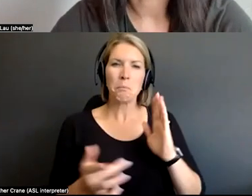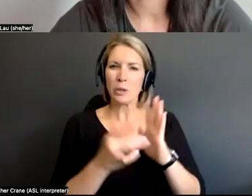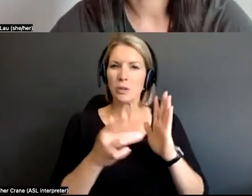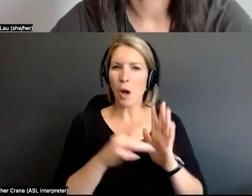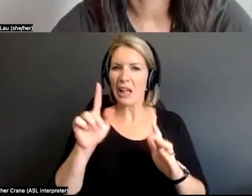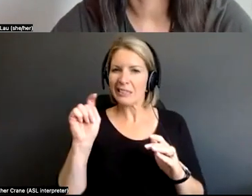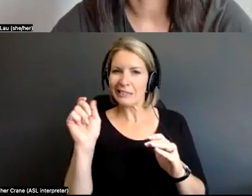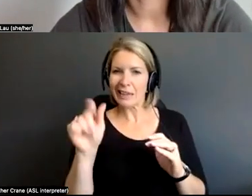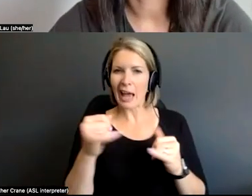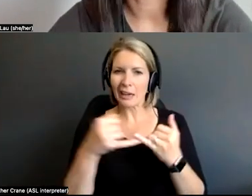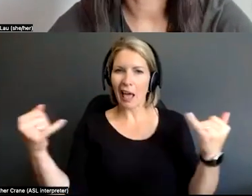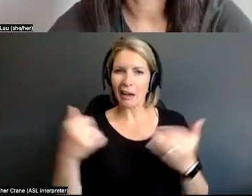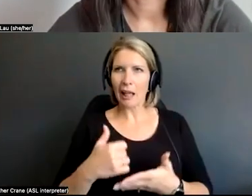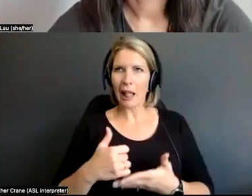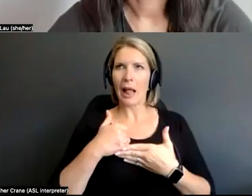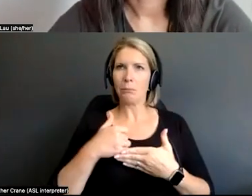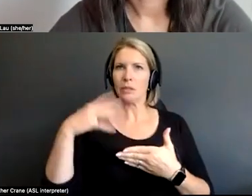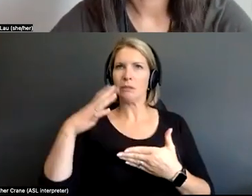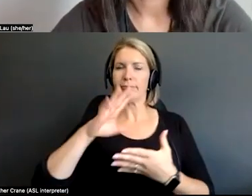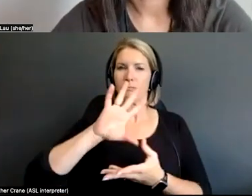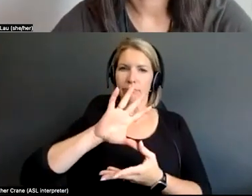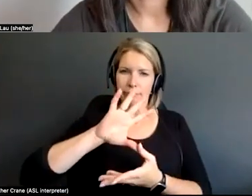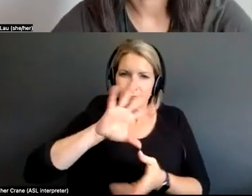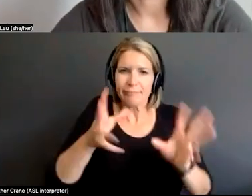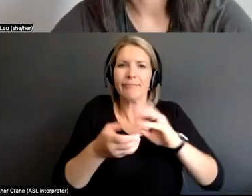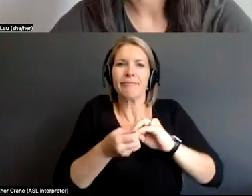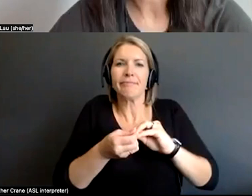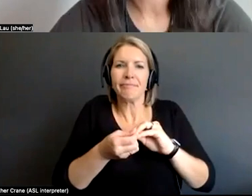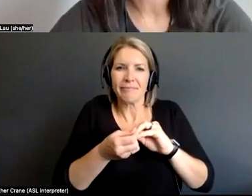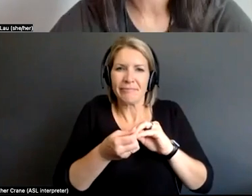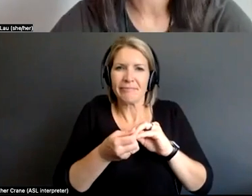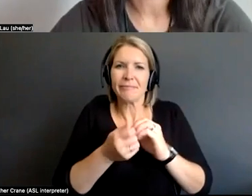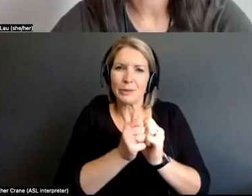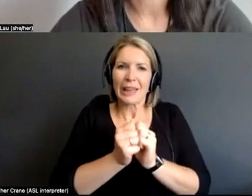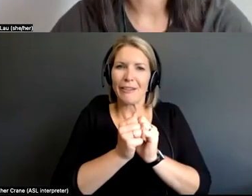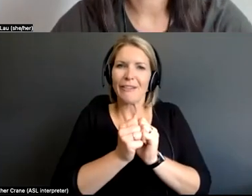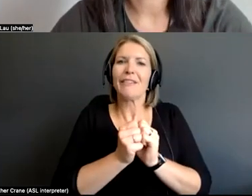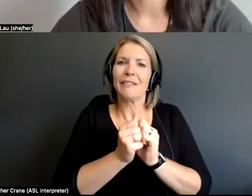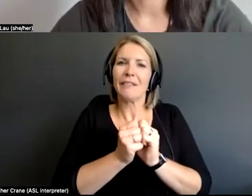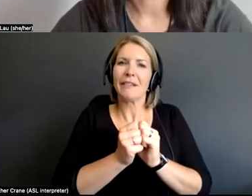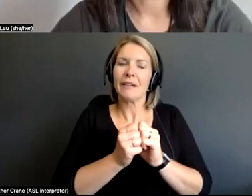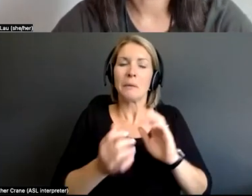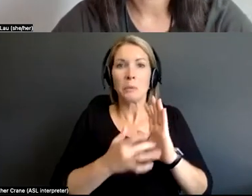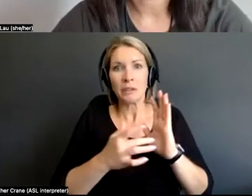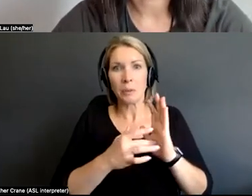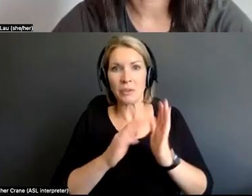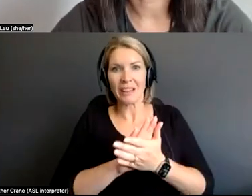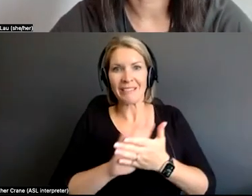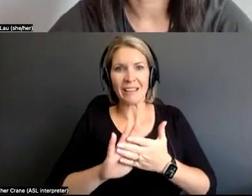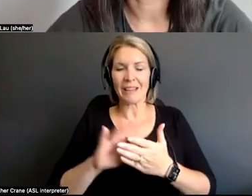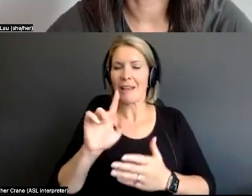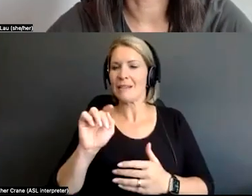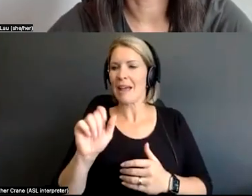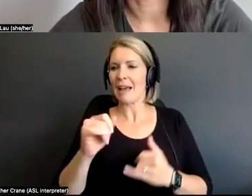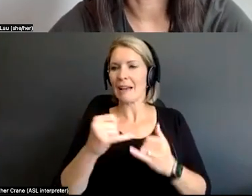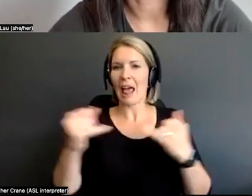bring together the cover. Sometimes sometimes it's great to have the tagline with the image. It does